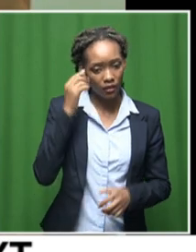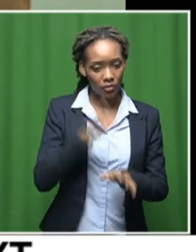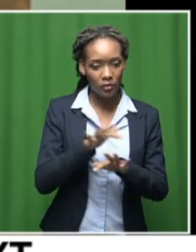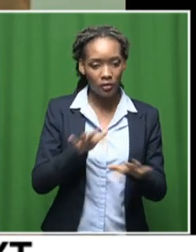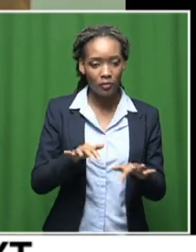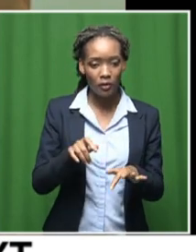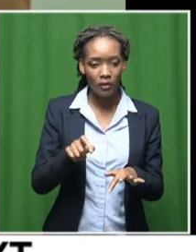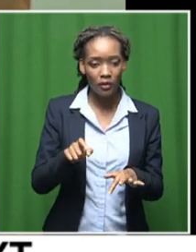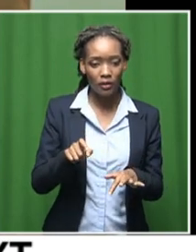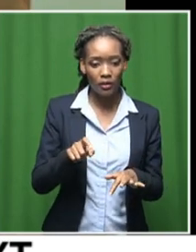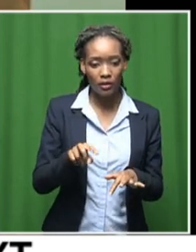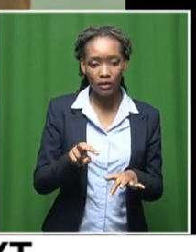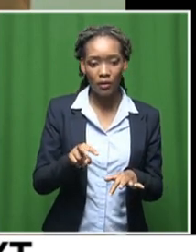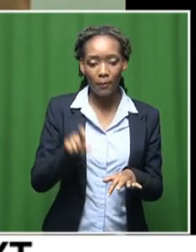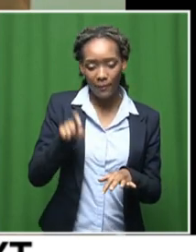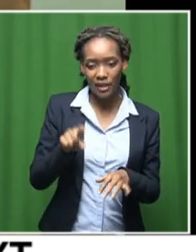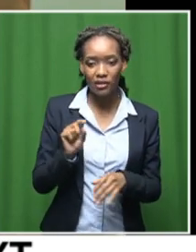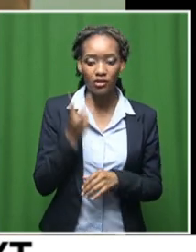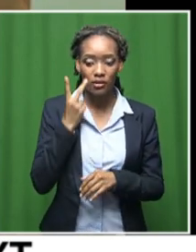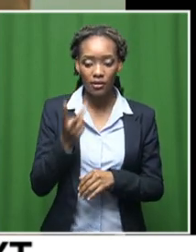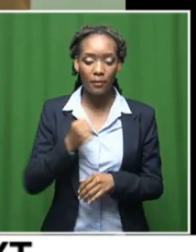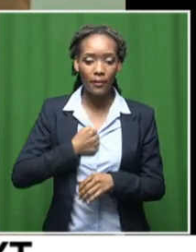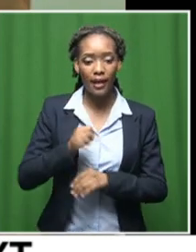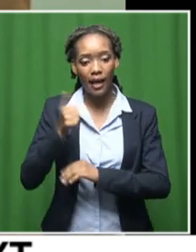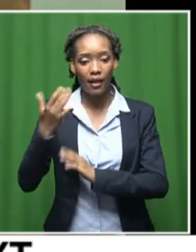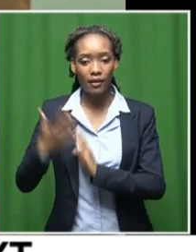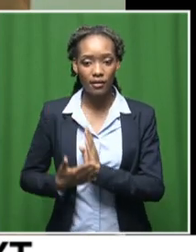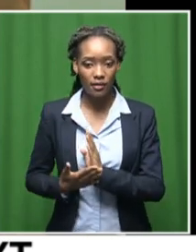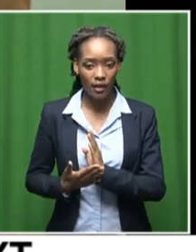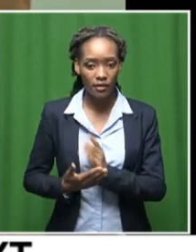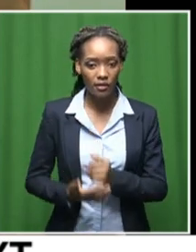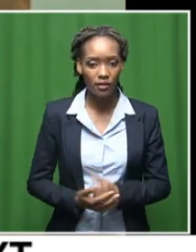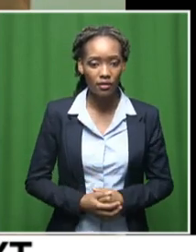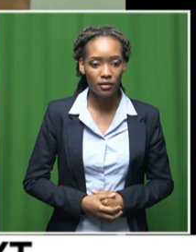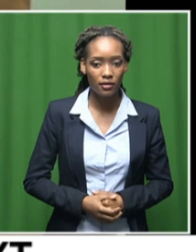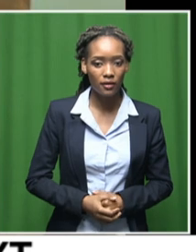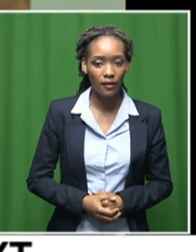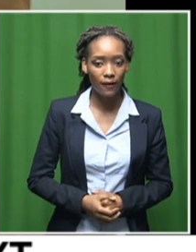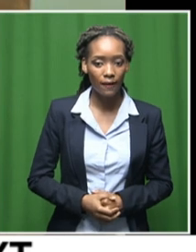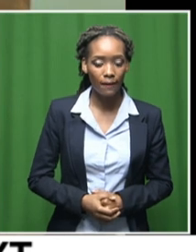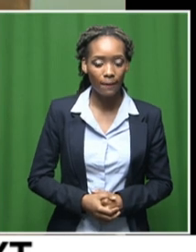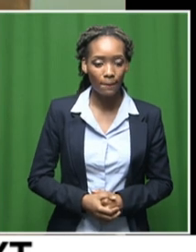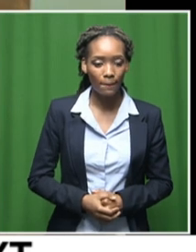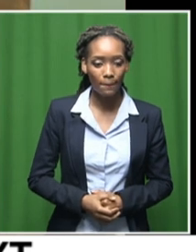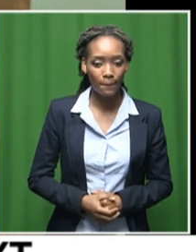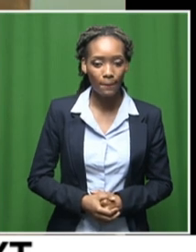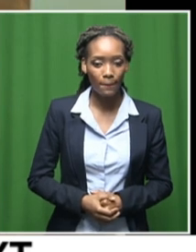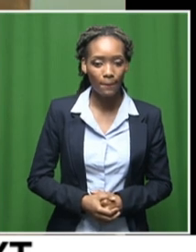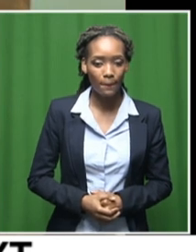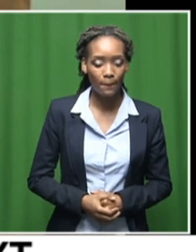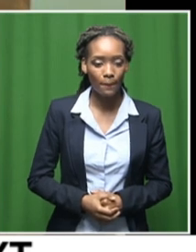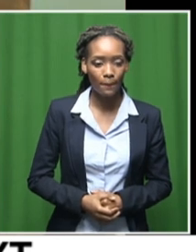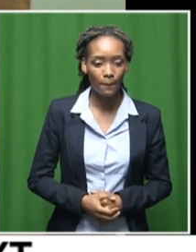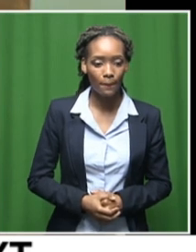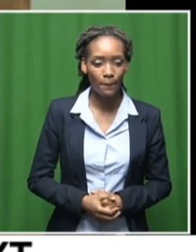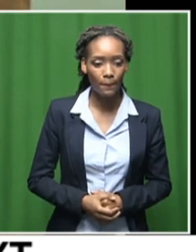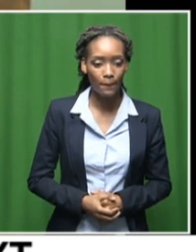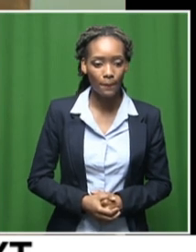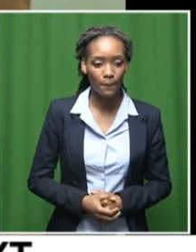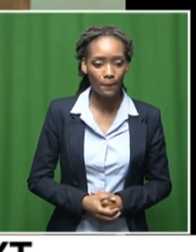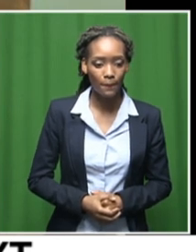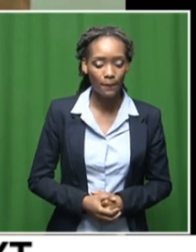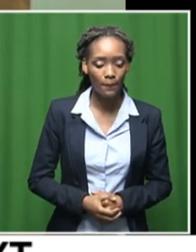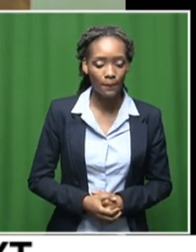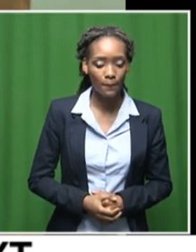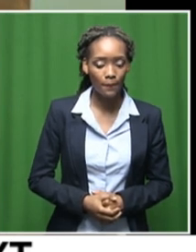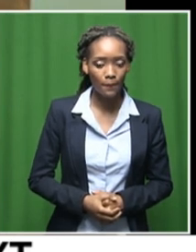And we are not just, you know, we're not born to do one thing only. And that's why we took the own initiative